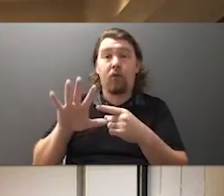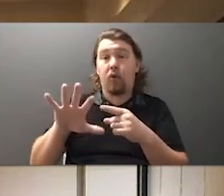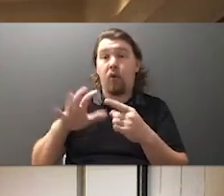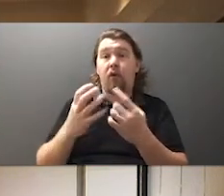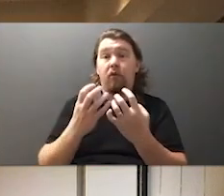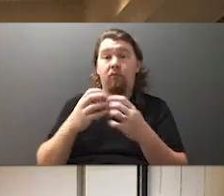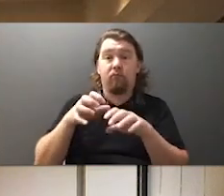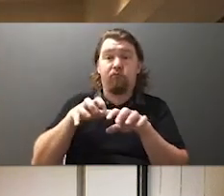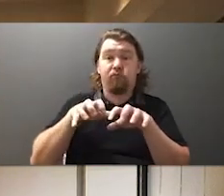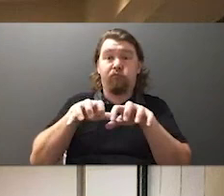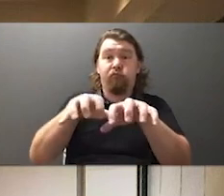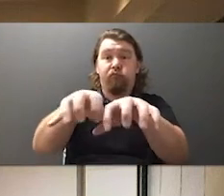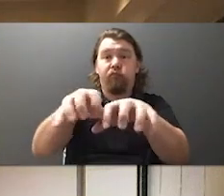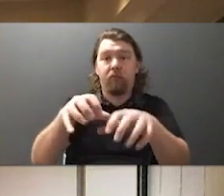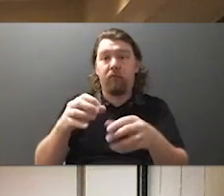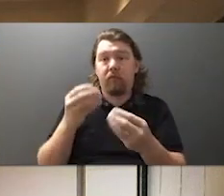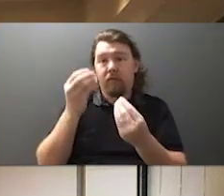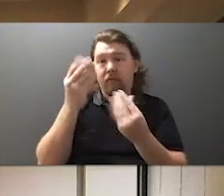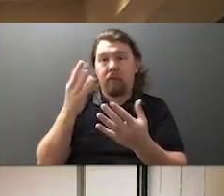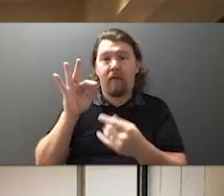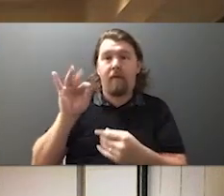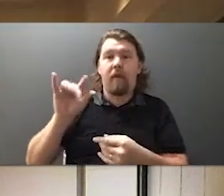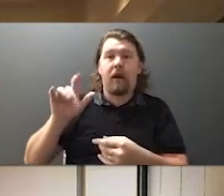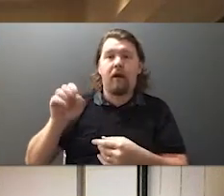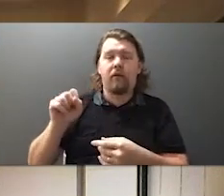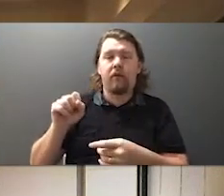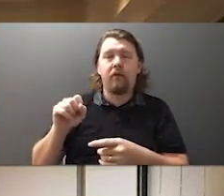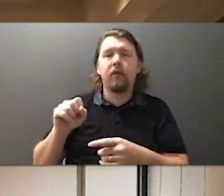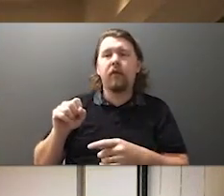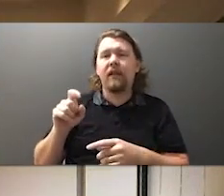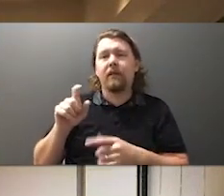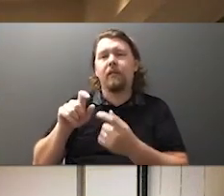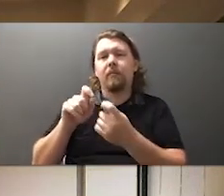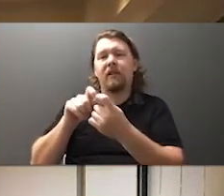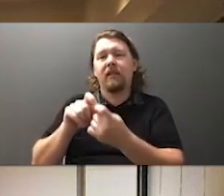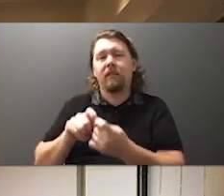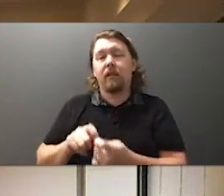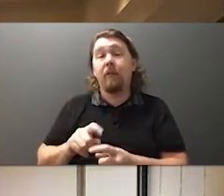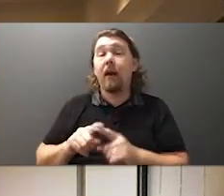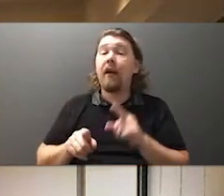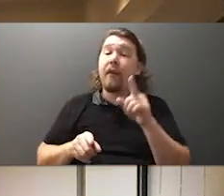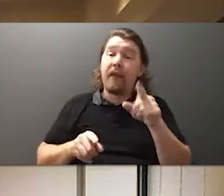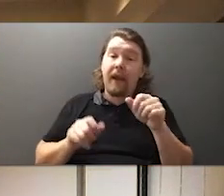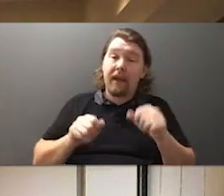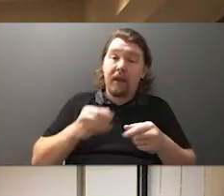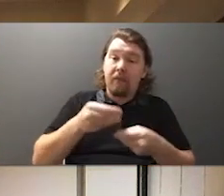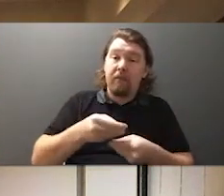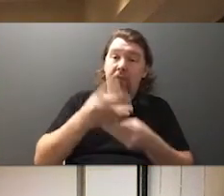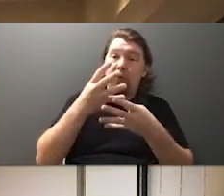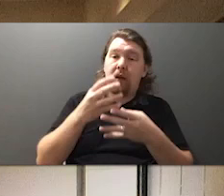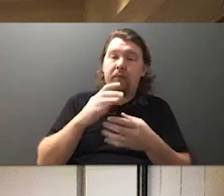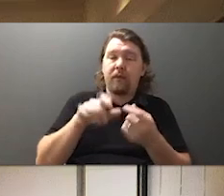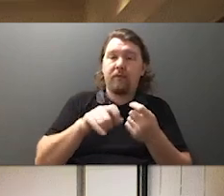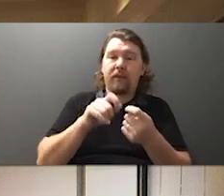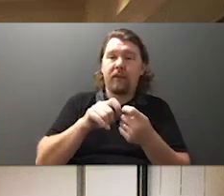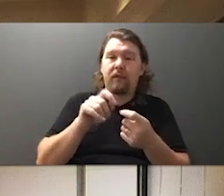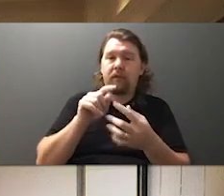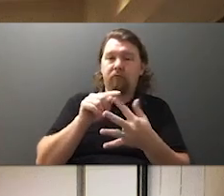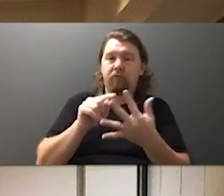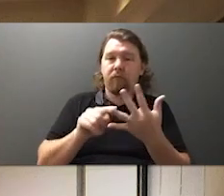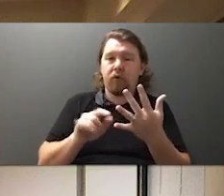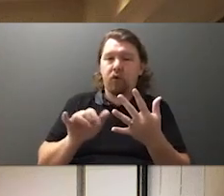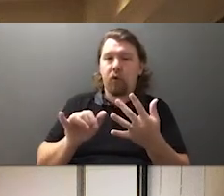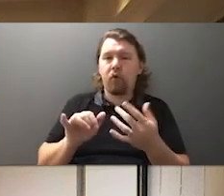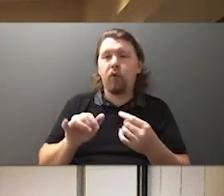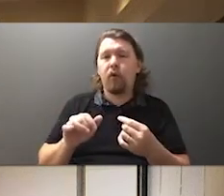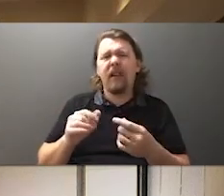doc to the individual person you're looking for. They also can upload certain docs, and it's a different permission